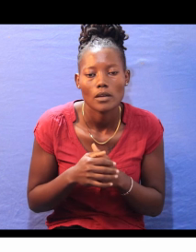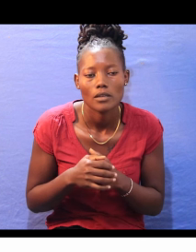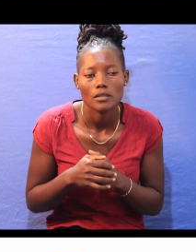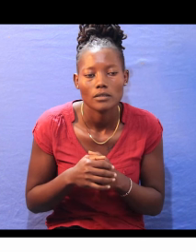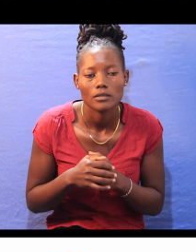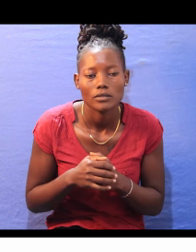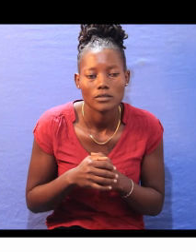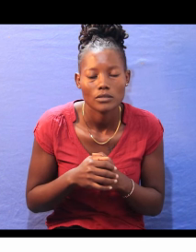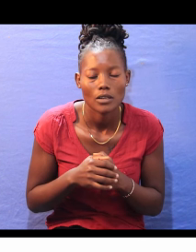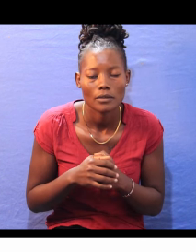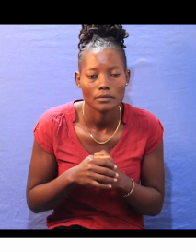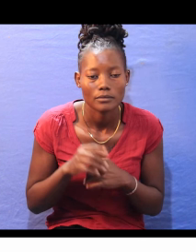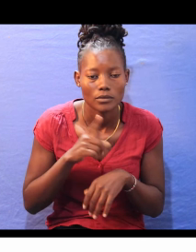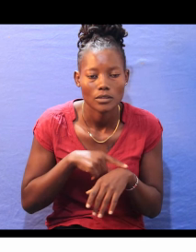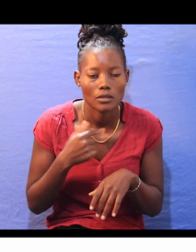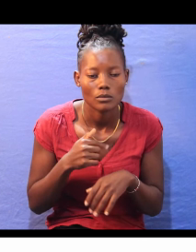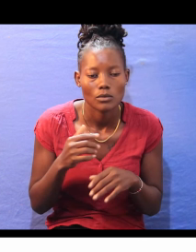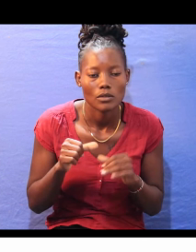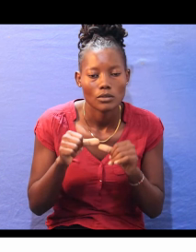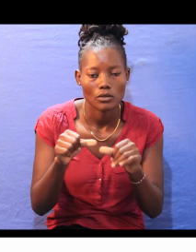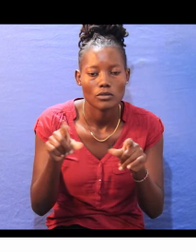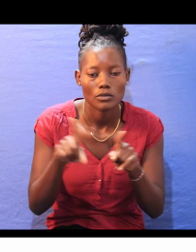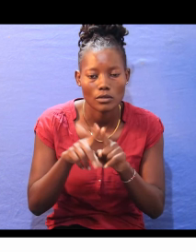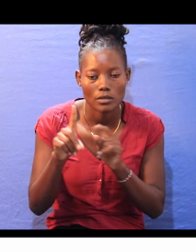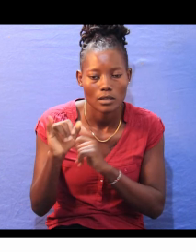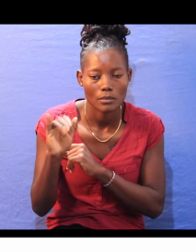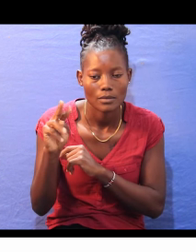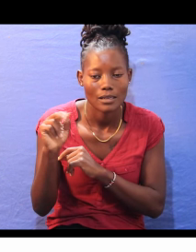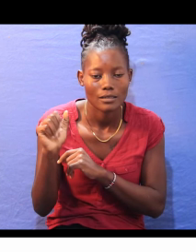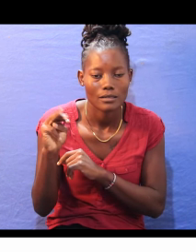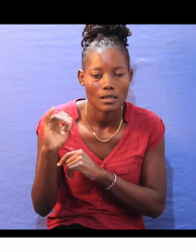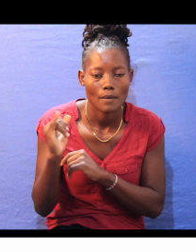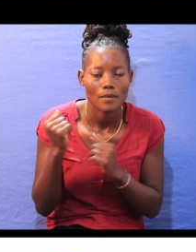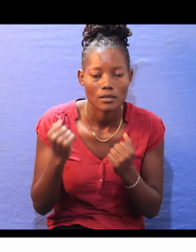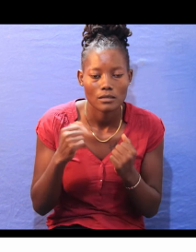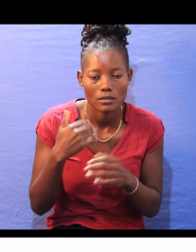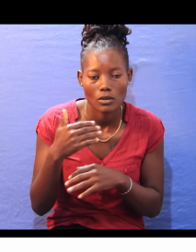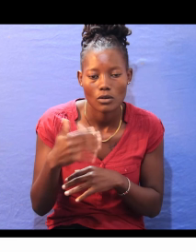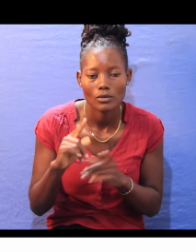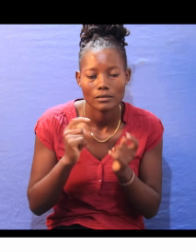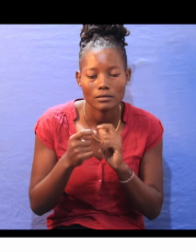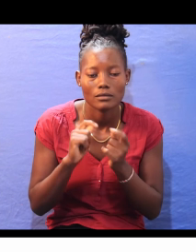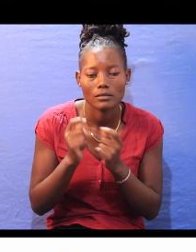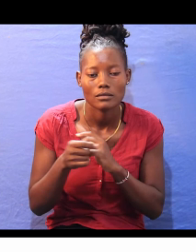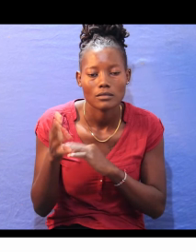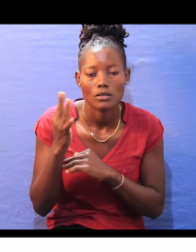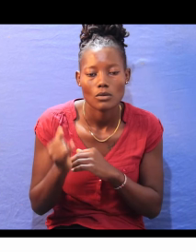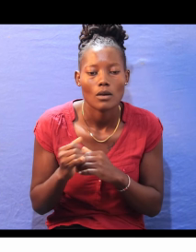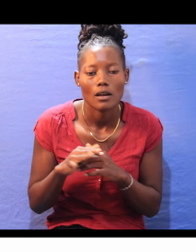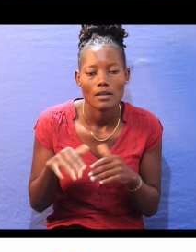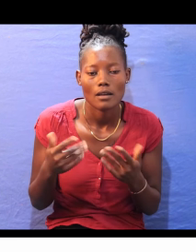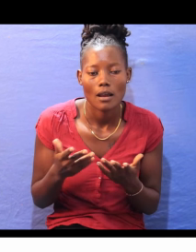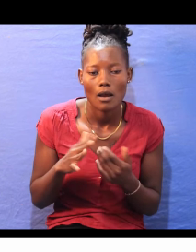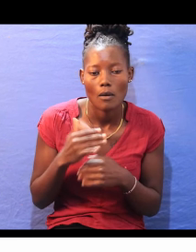as we are progressing. And the dynamic strength index is always changing because of how we